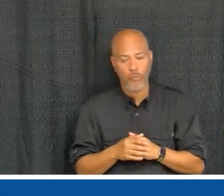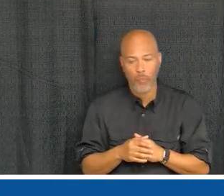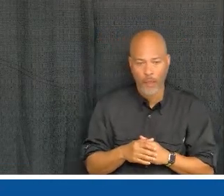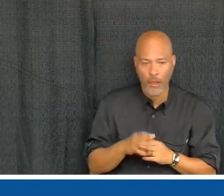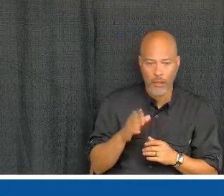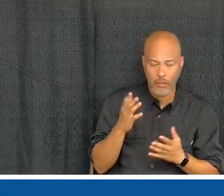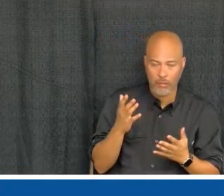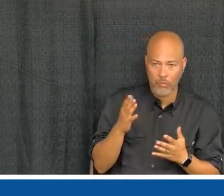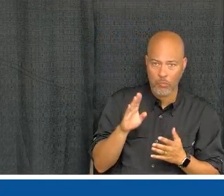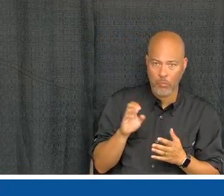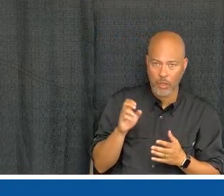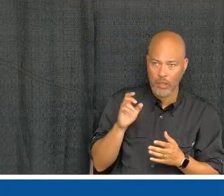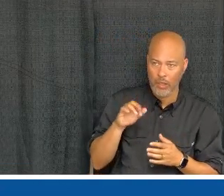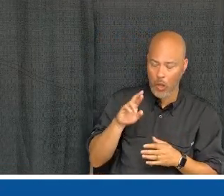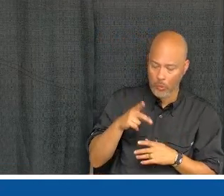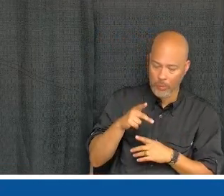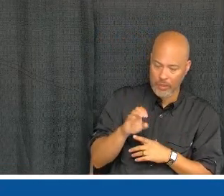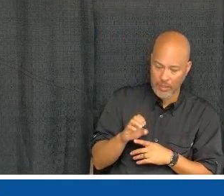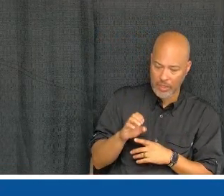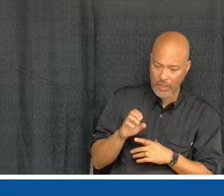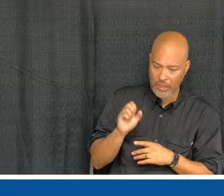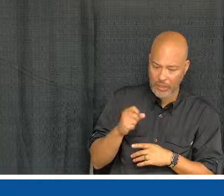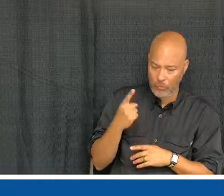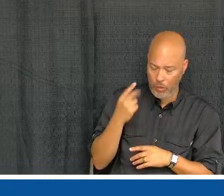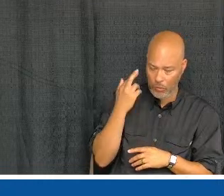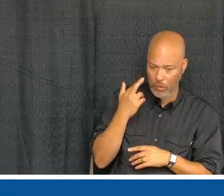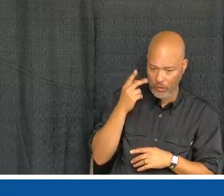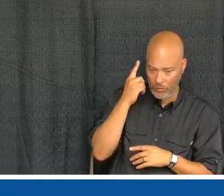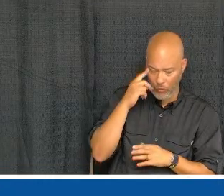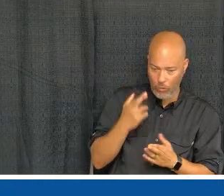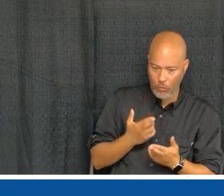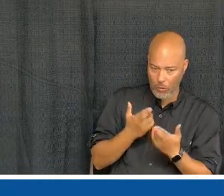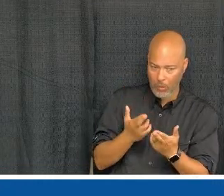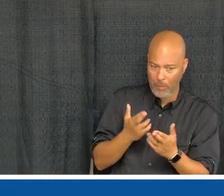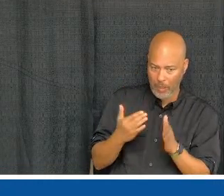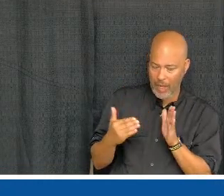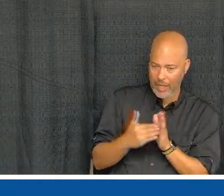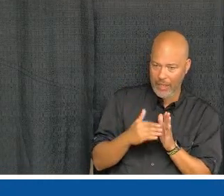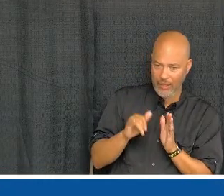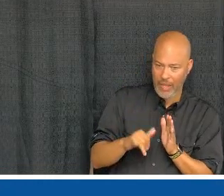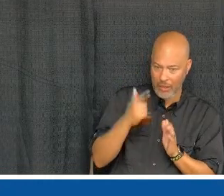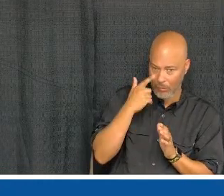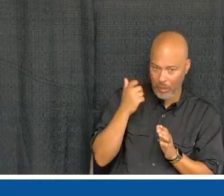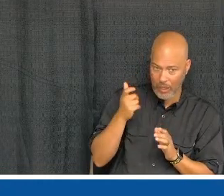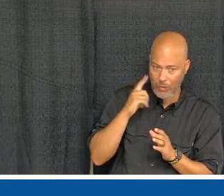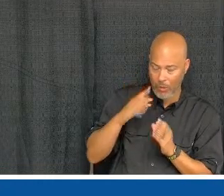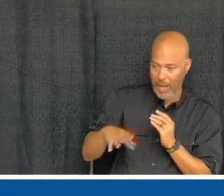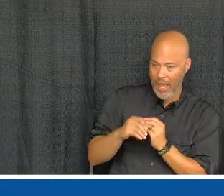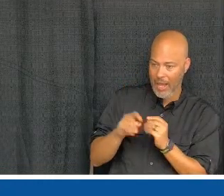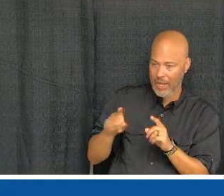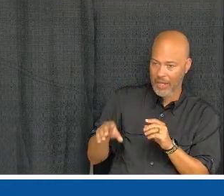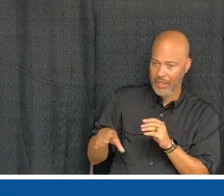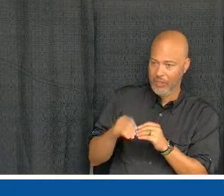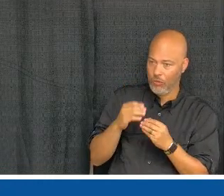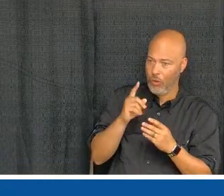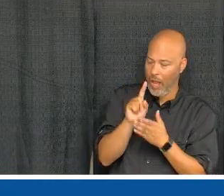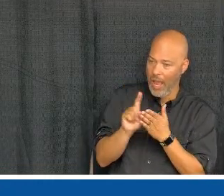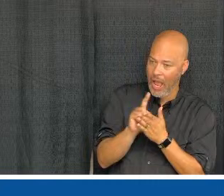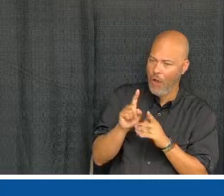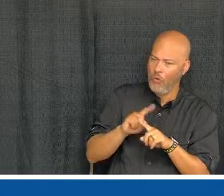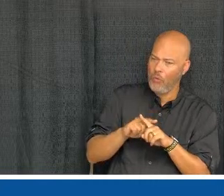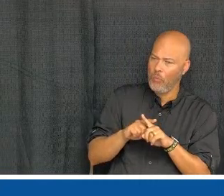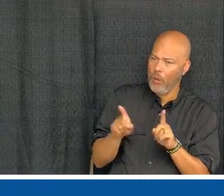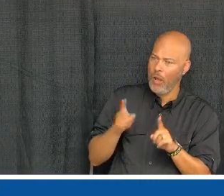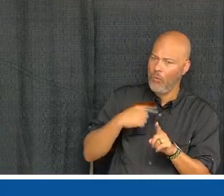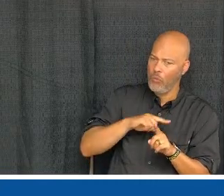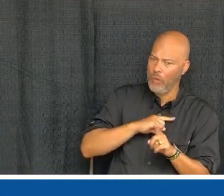Being as that the Regional Planning Commission, as one of the reasons for the recommendation against this is because it would add additional hours. However,